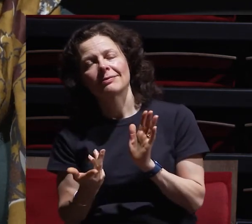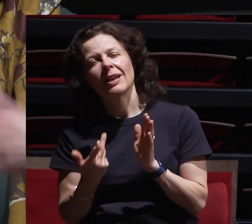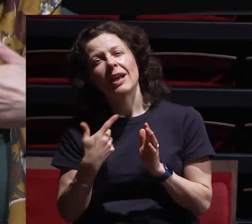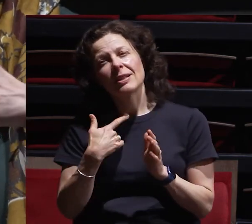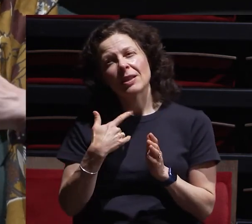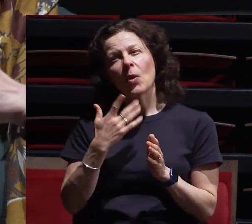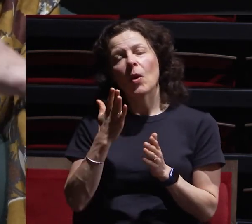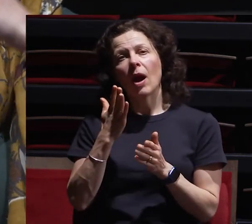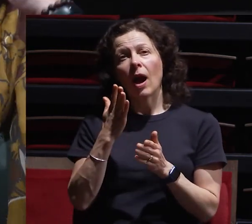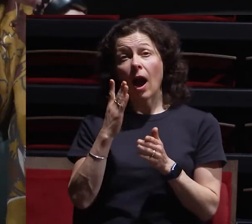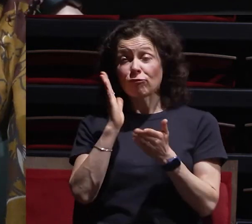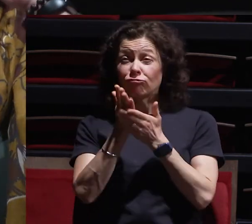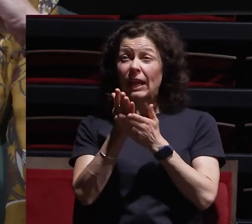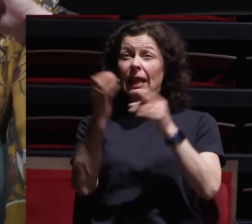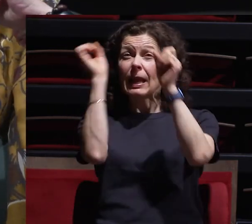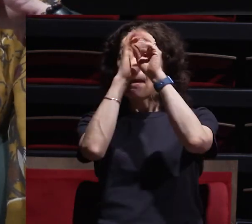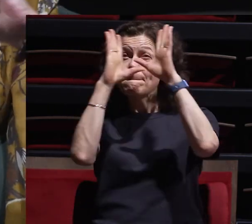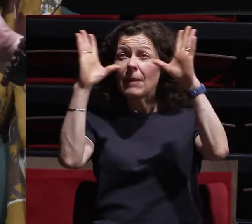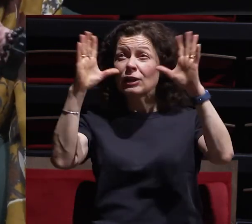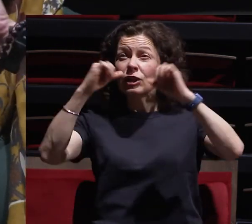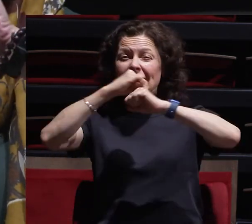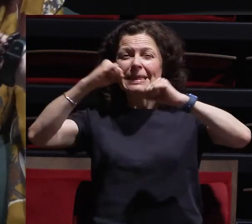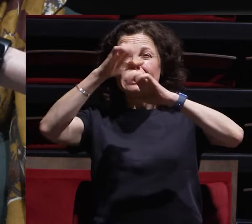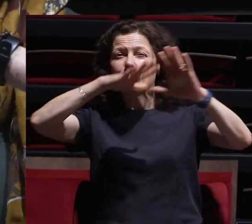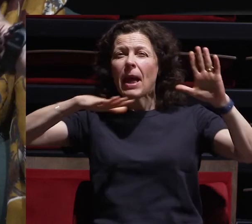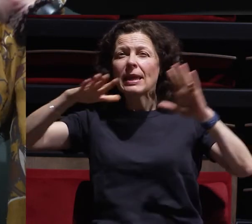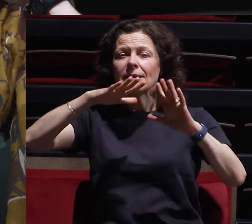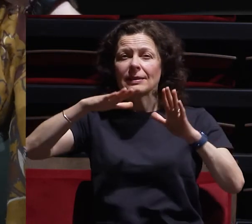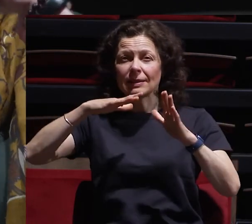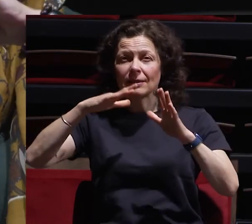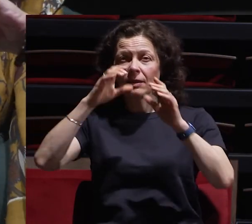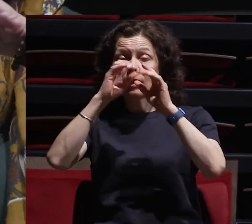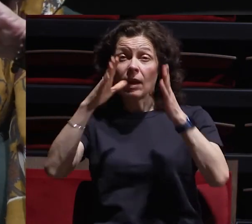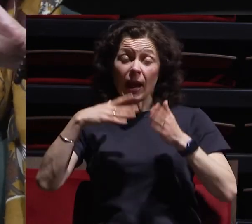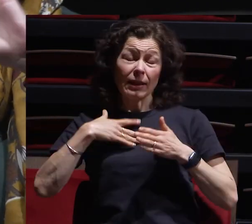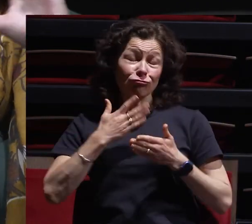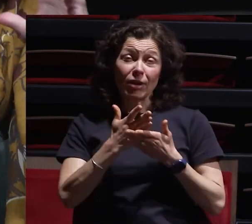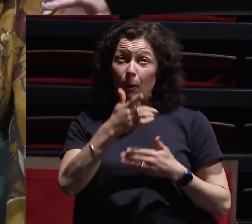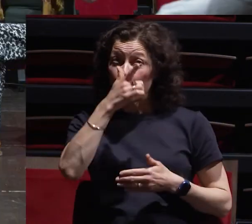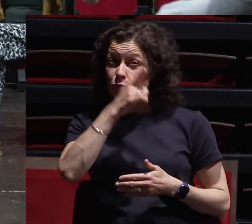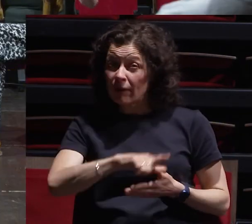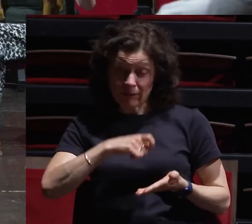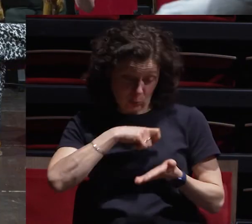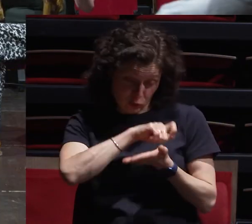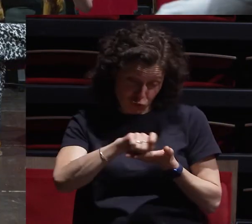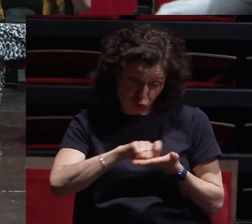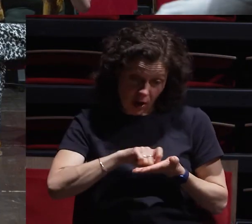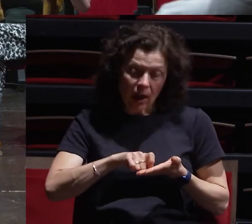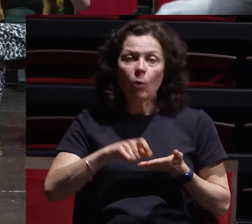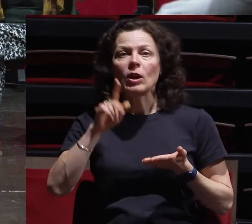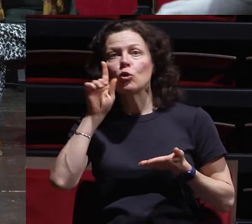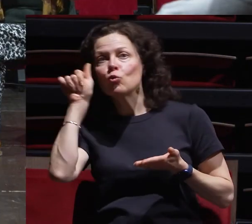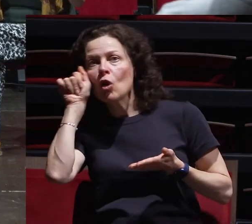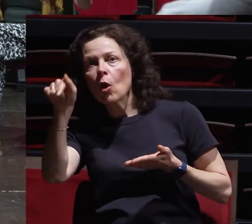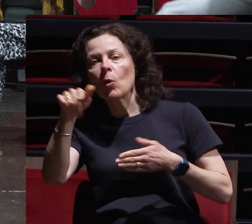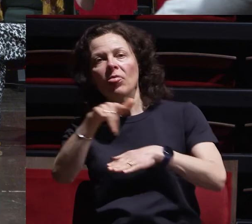But I really do see things in space. I really imagine, I mean, it's an immense privilege when you're writing and